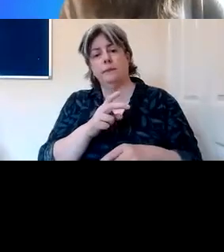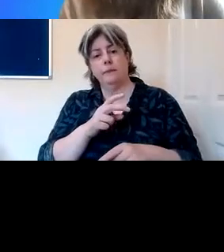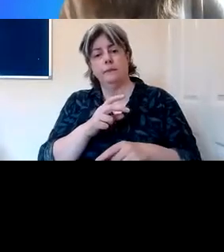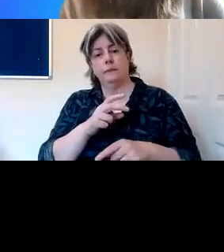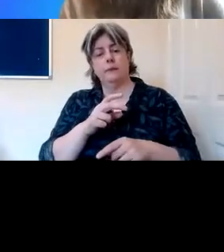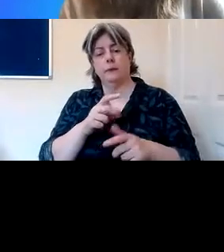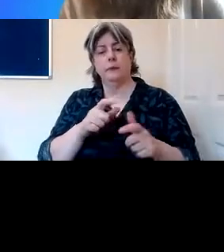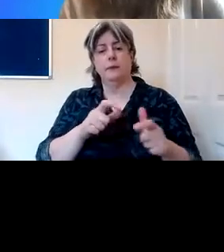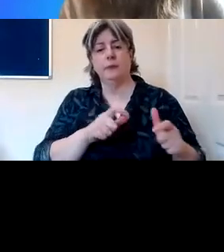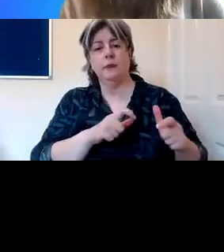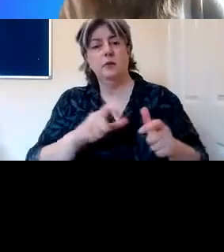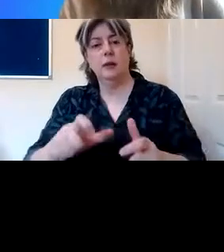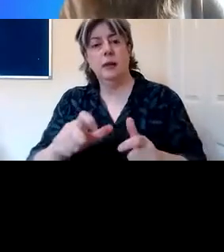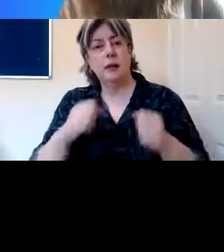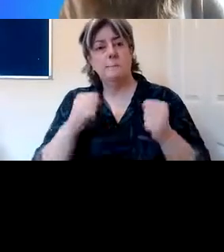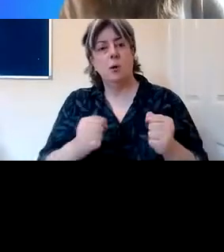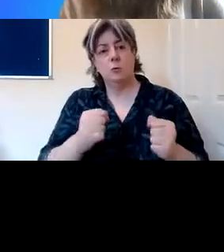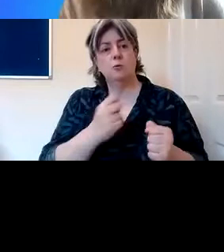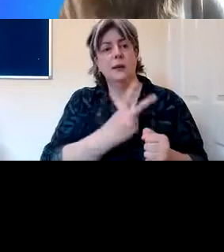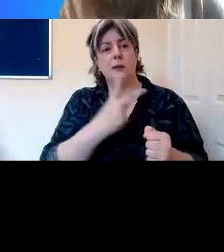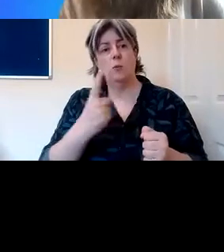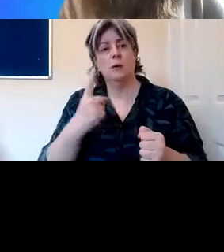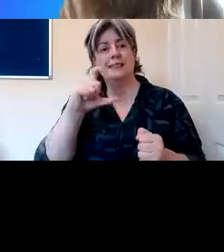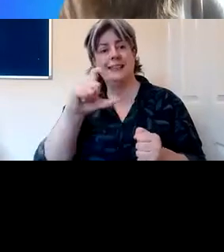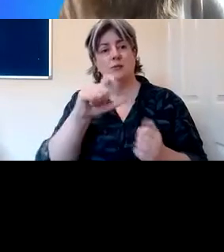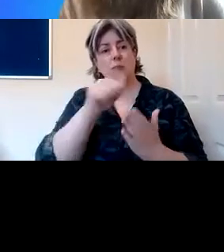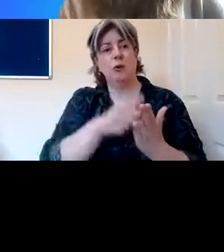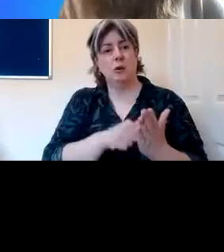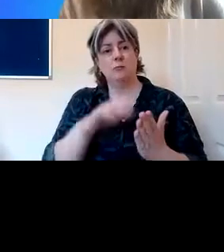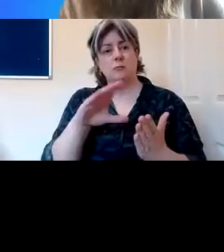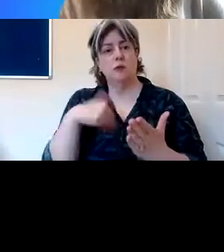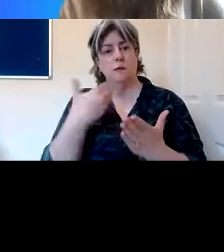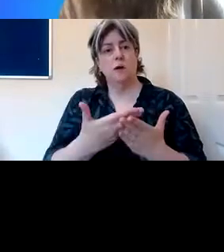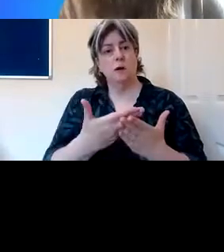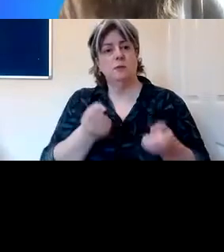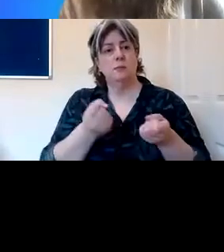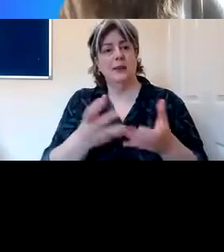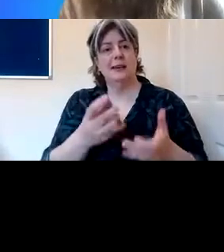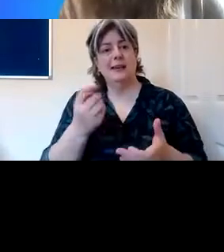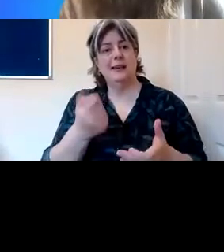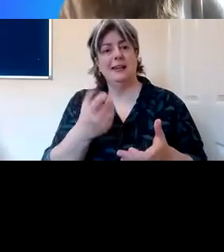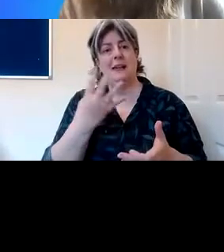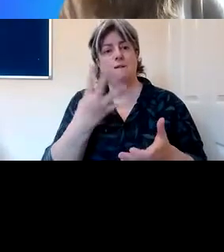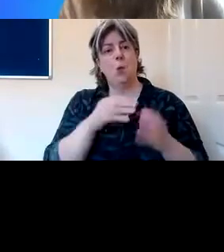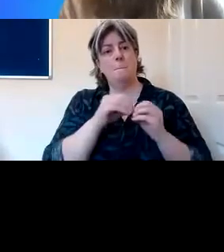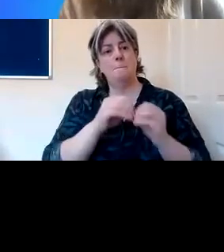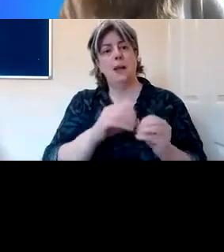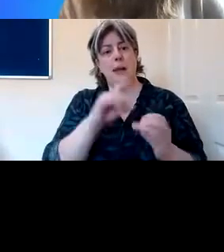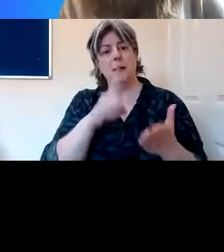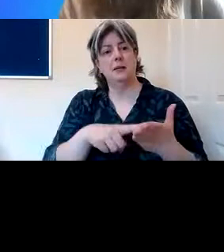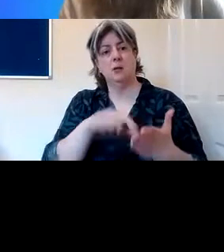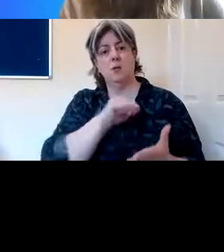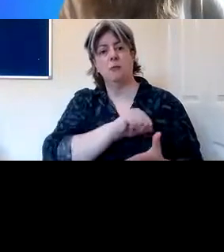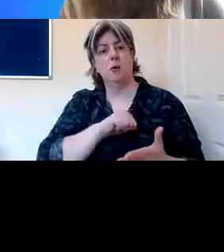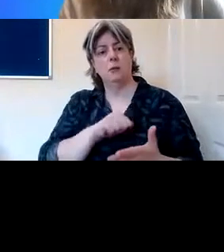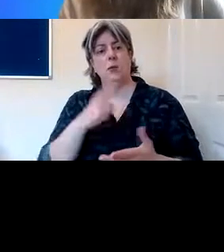century schools programme. We've spent nearly £4 billion on that to date, and we're pledging another £1.5 billion, and you only have to look around the